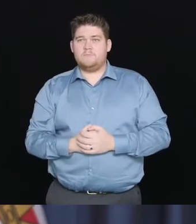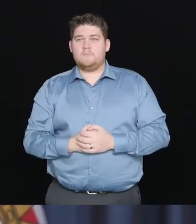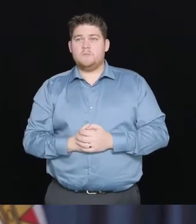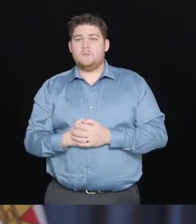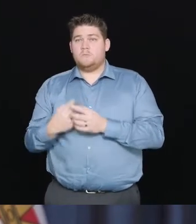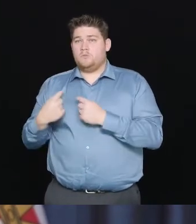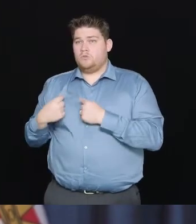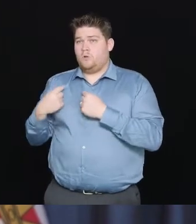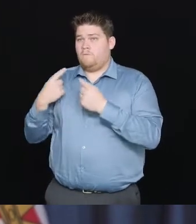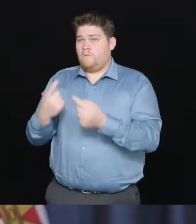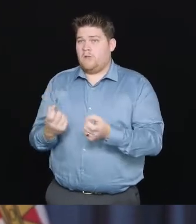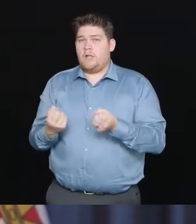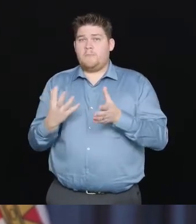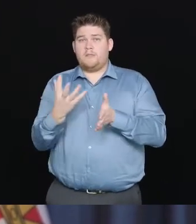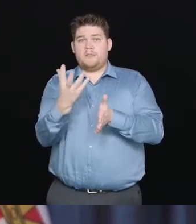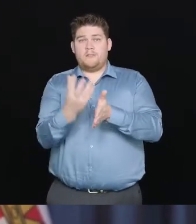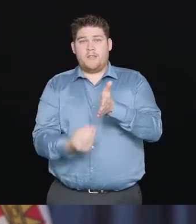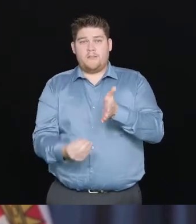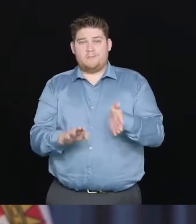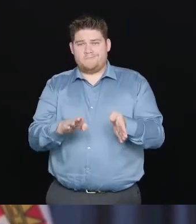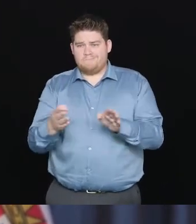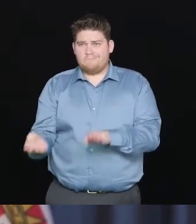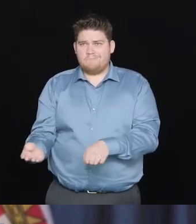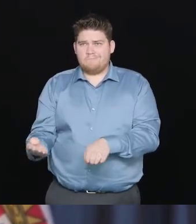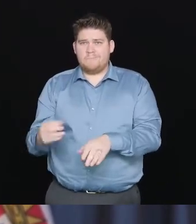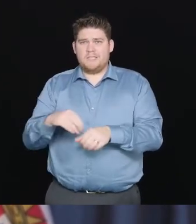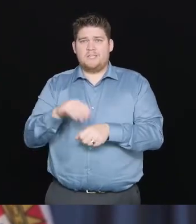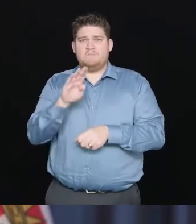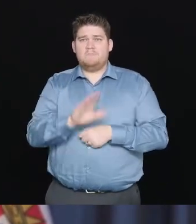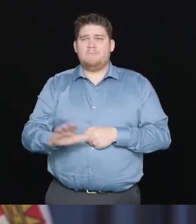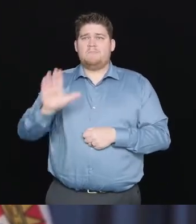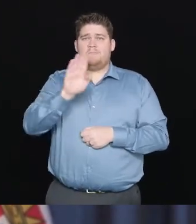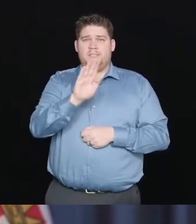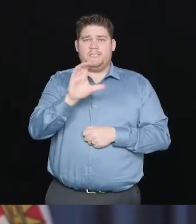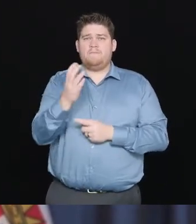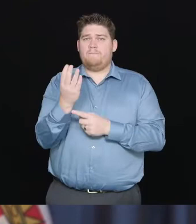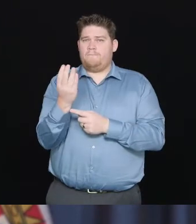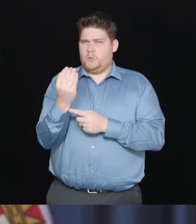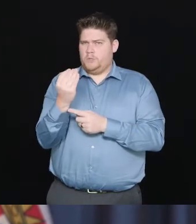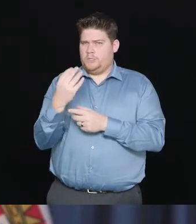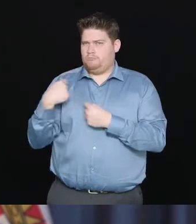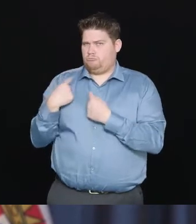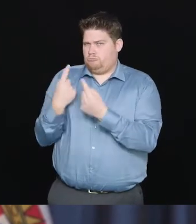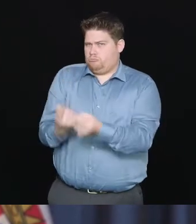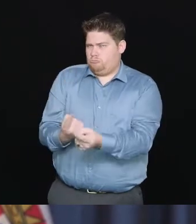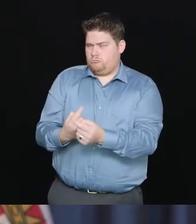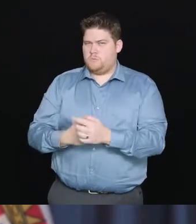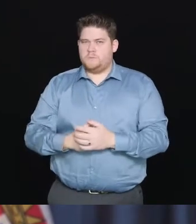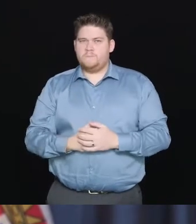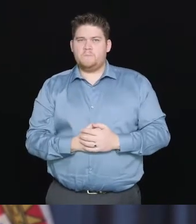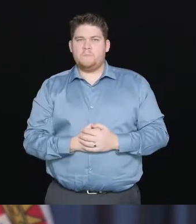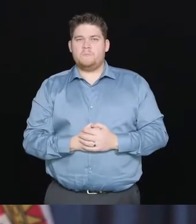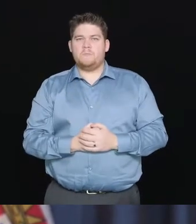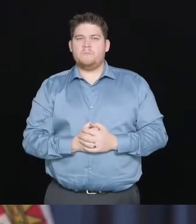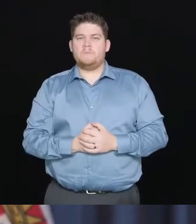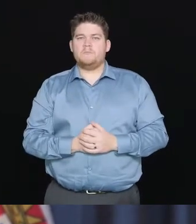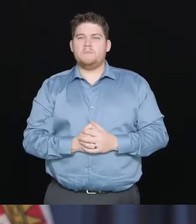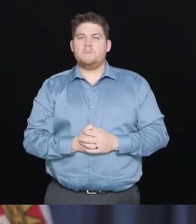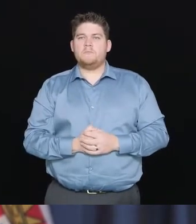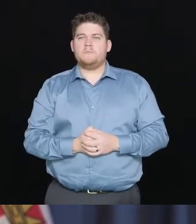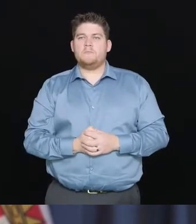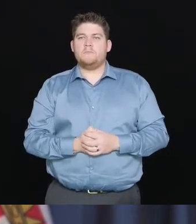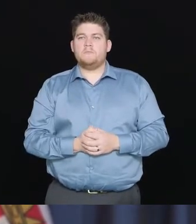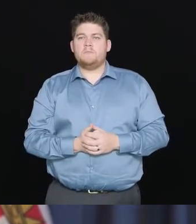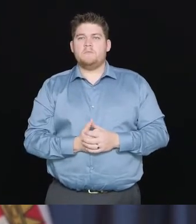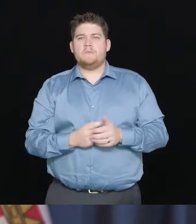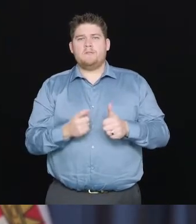to update on a couple of facts that are occurring out there. First of all, I want to thank the incredible team of